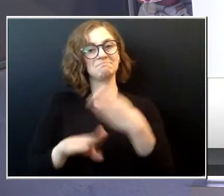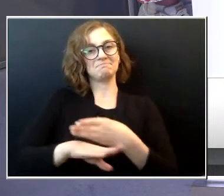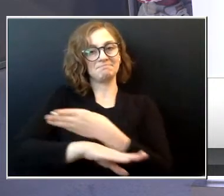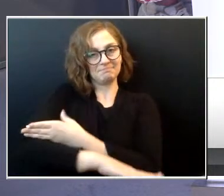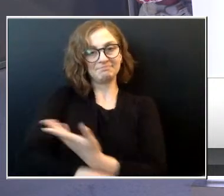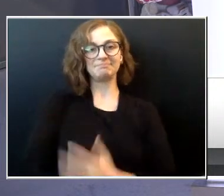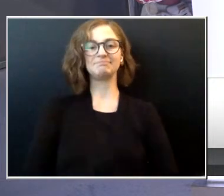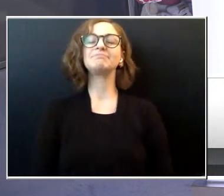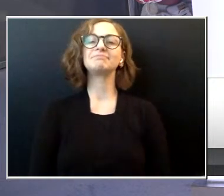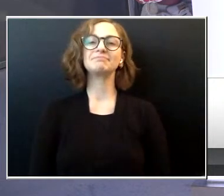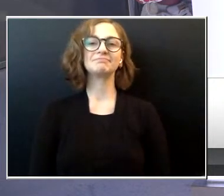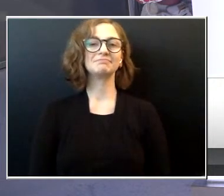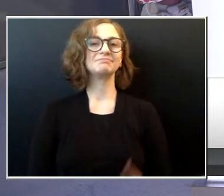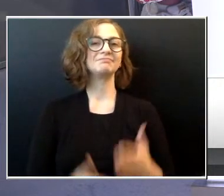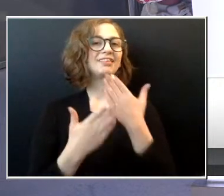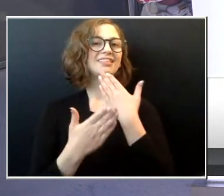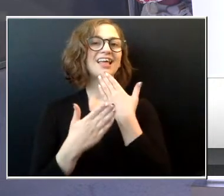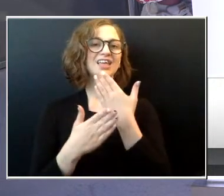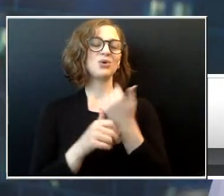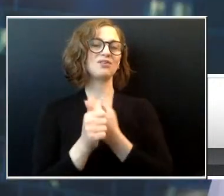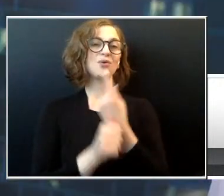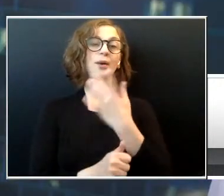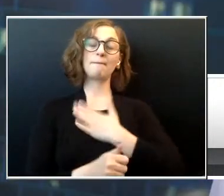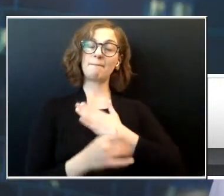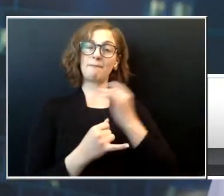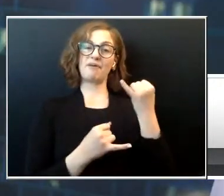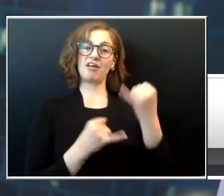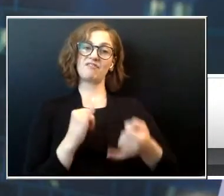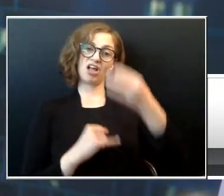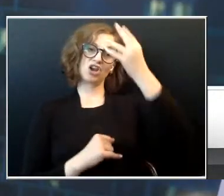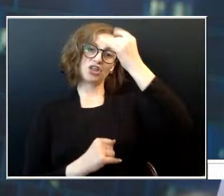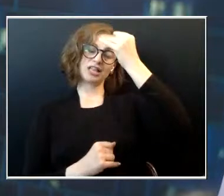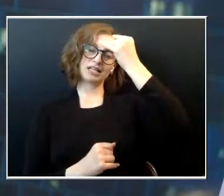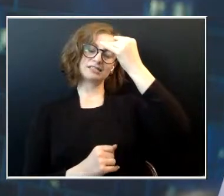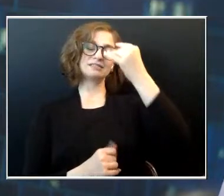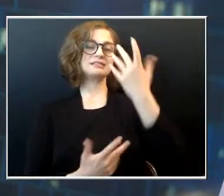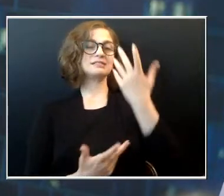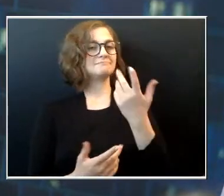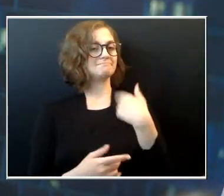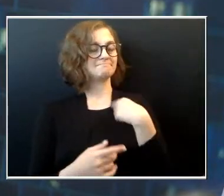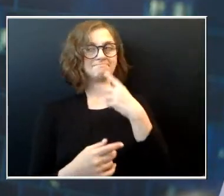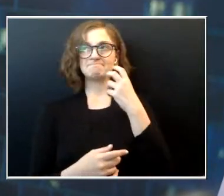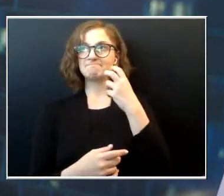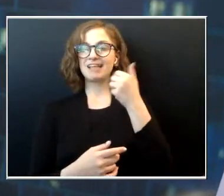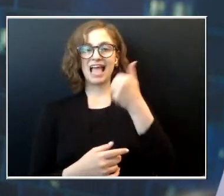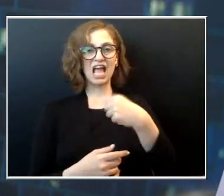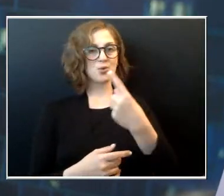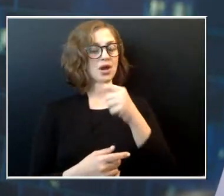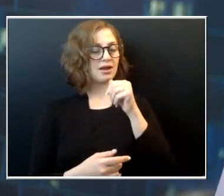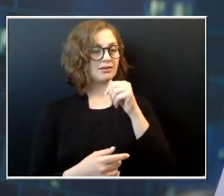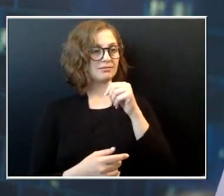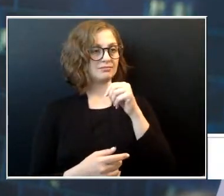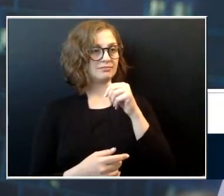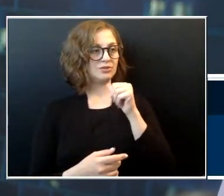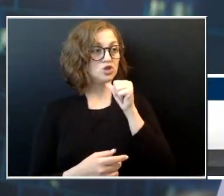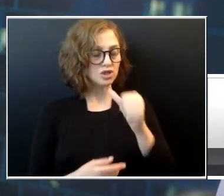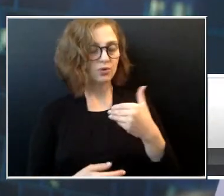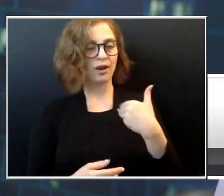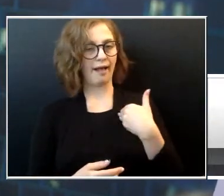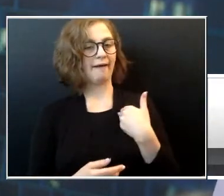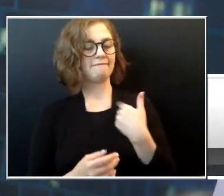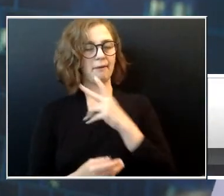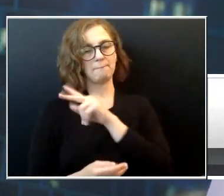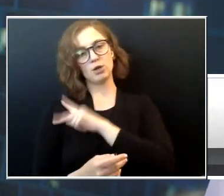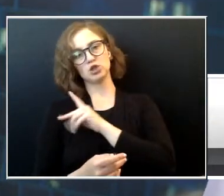Thank you all. My final thoughts would be, I don't think there's anybody that doesn't have a personal or professional story being touched by cancer, no matter